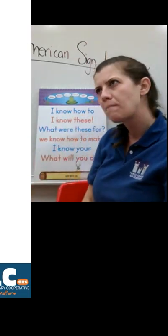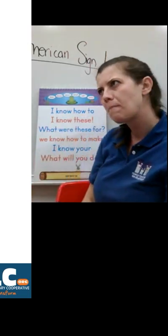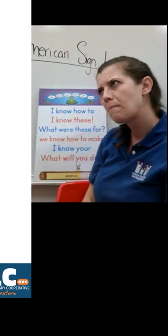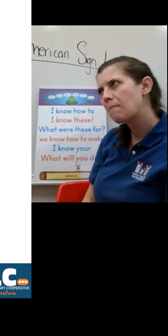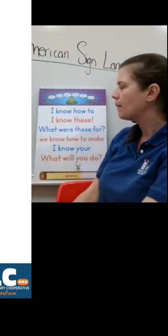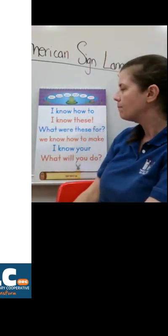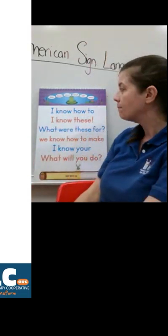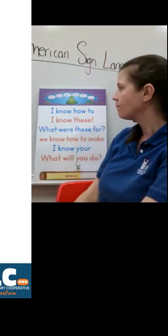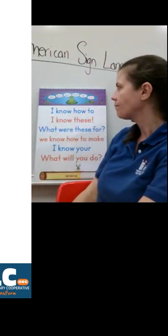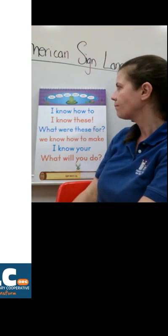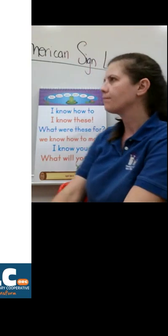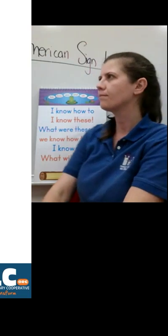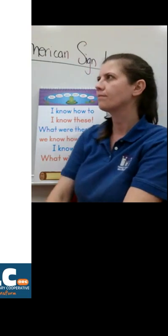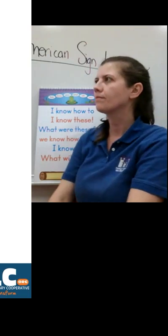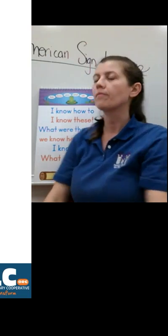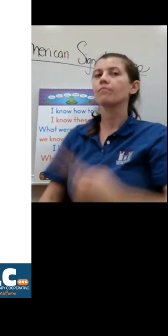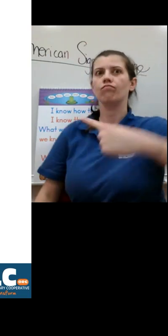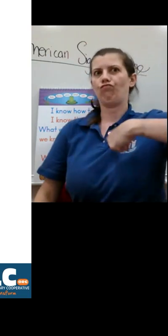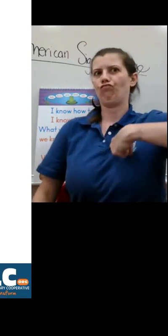sentence?